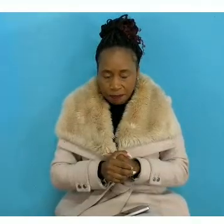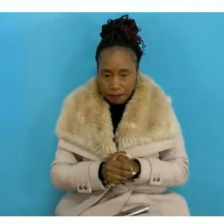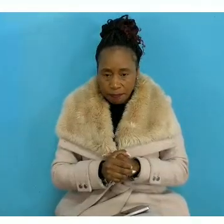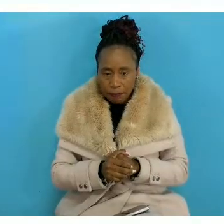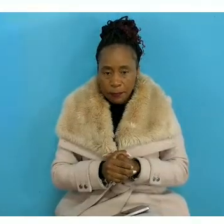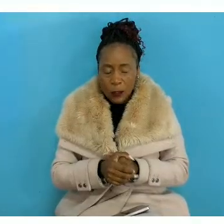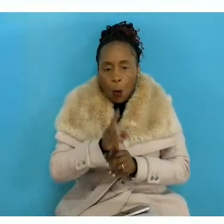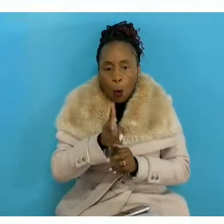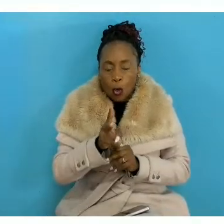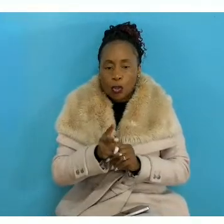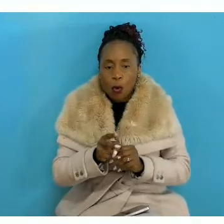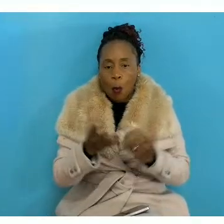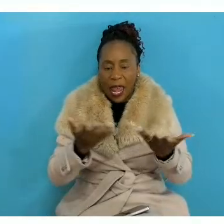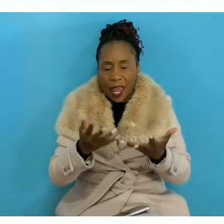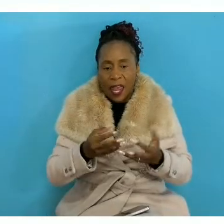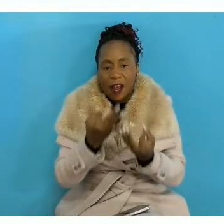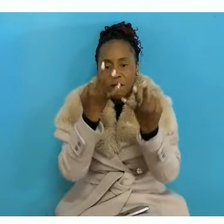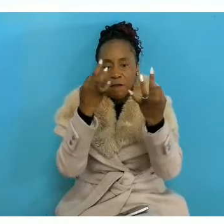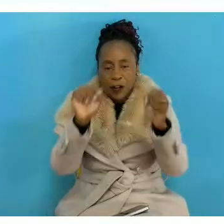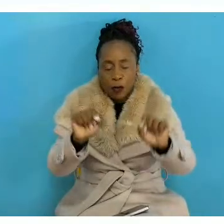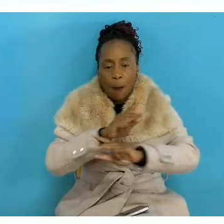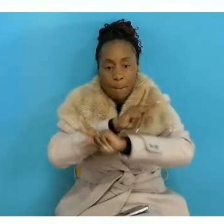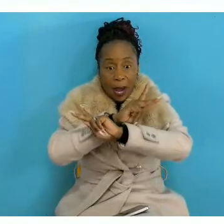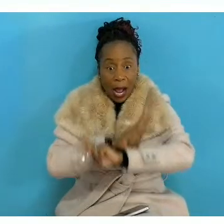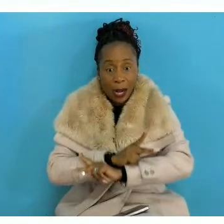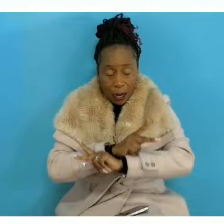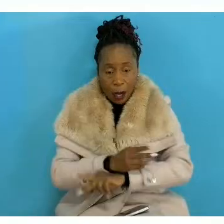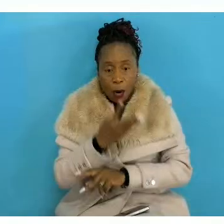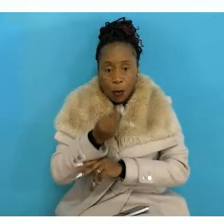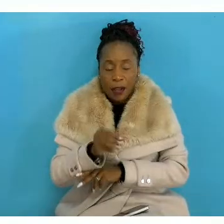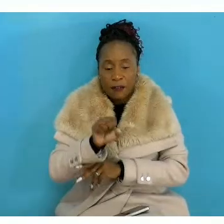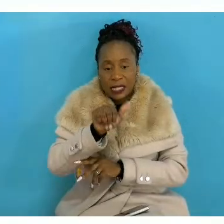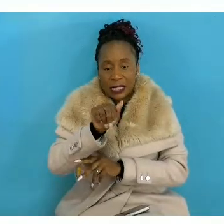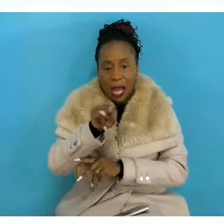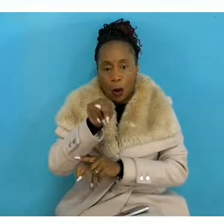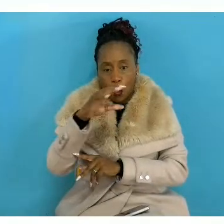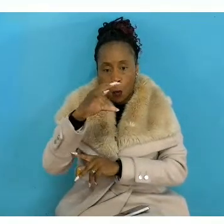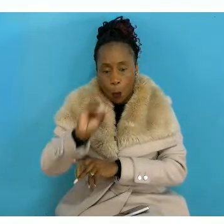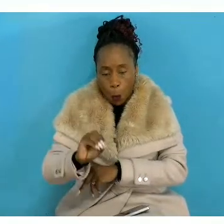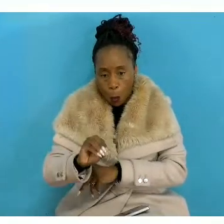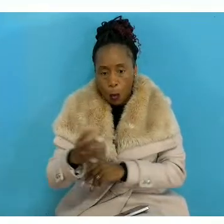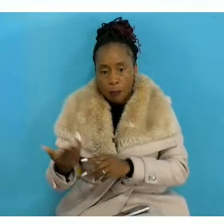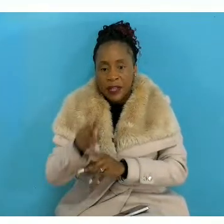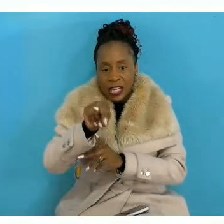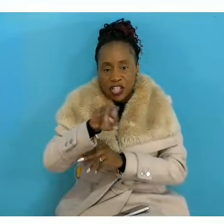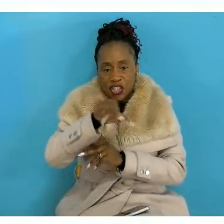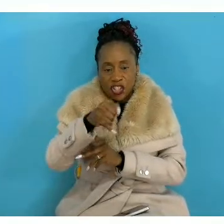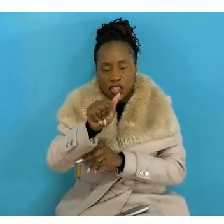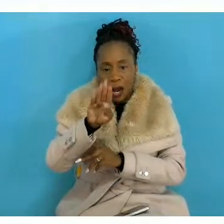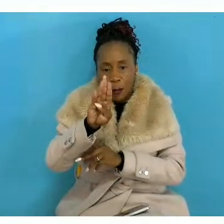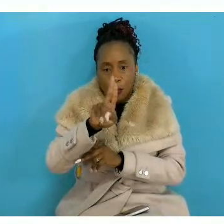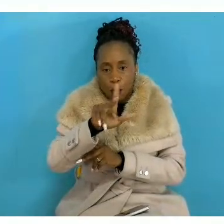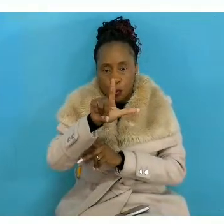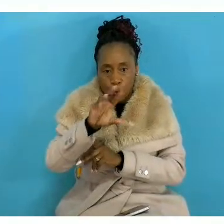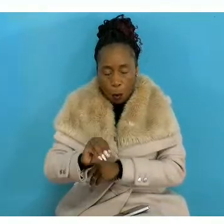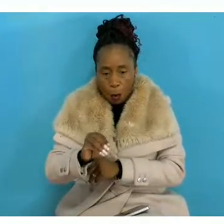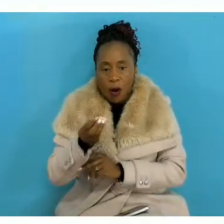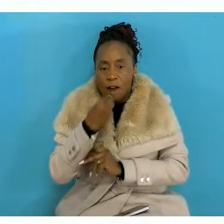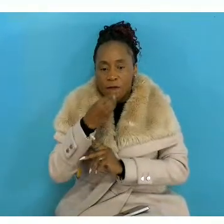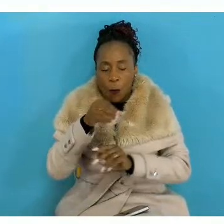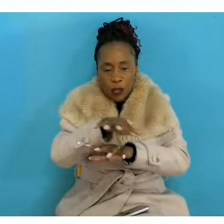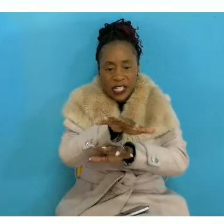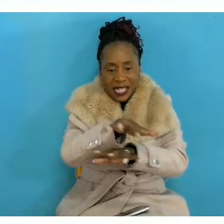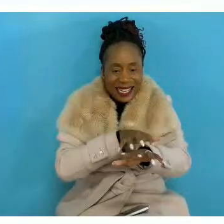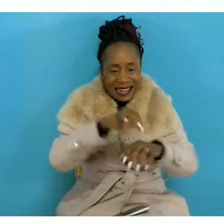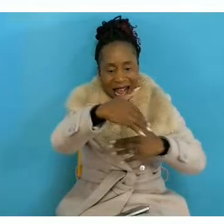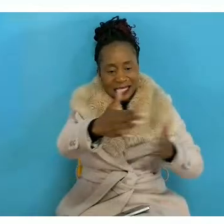also in Freedom Park, Sanko Njabulo Food Garden, which has benefited